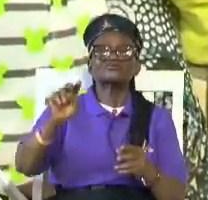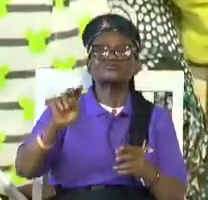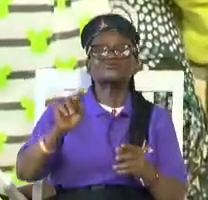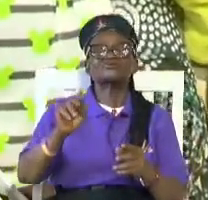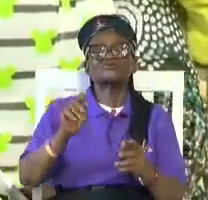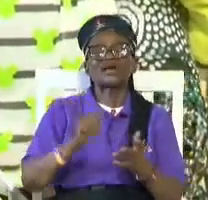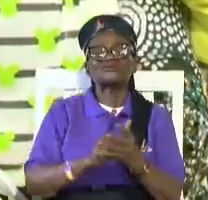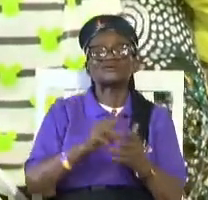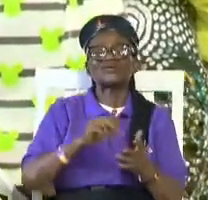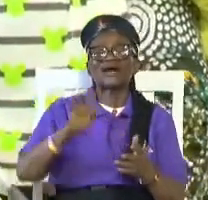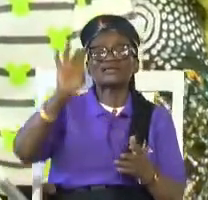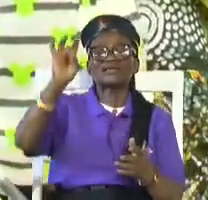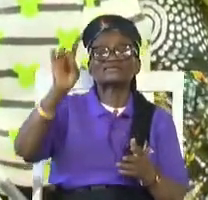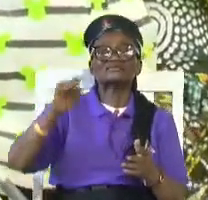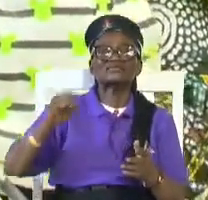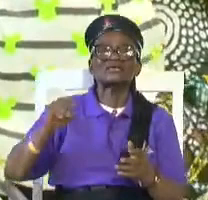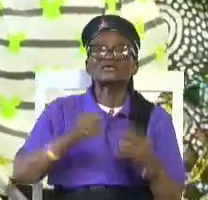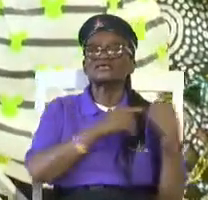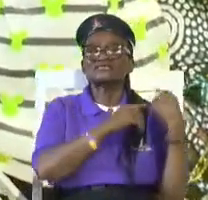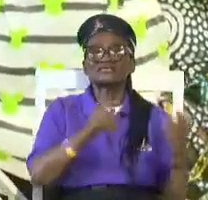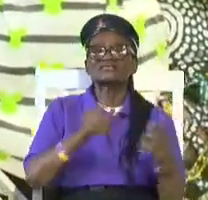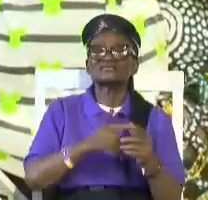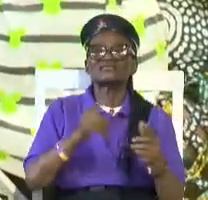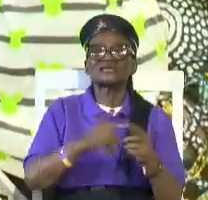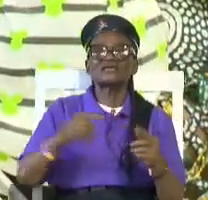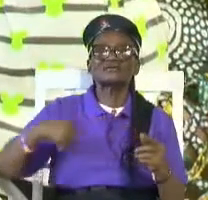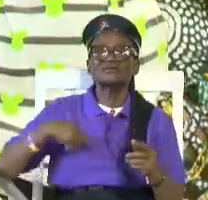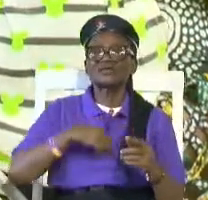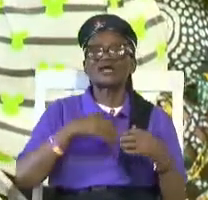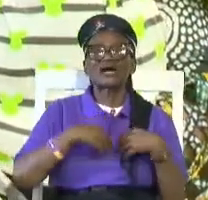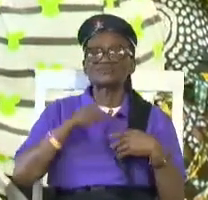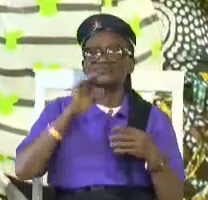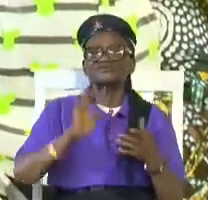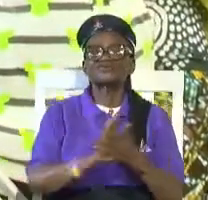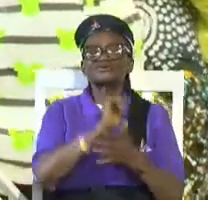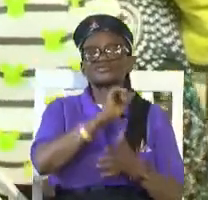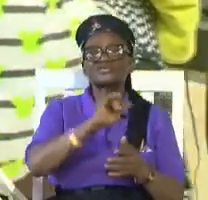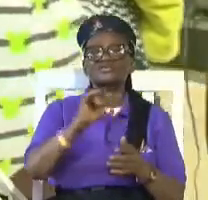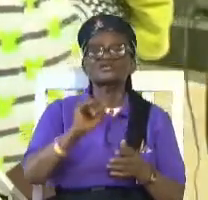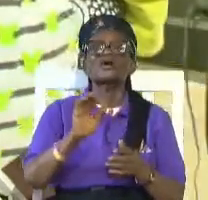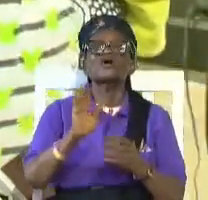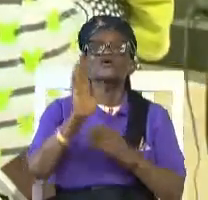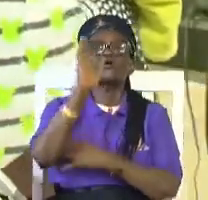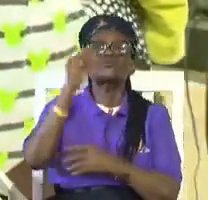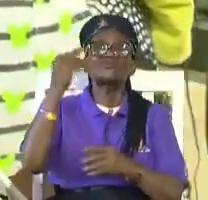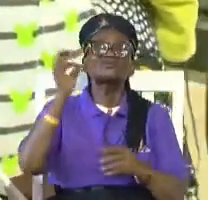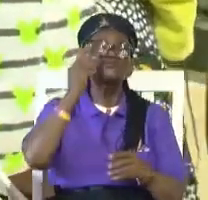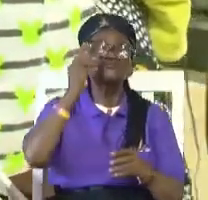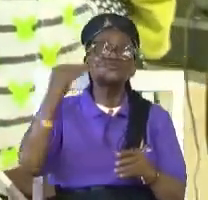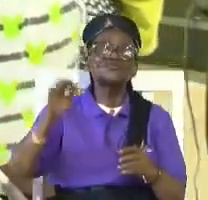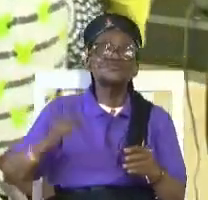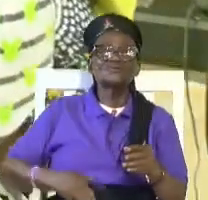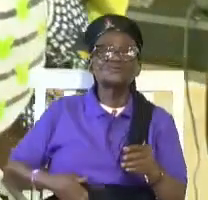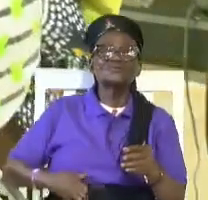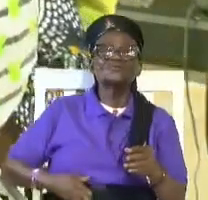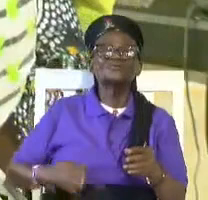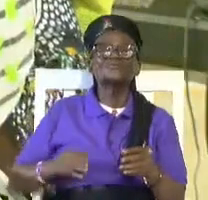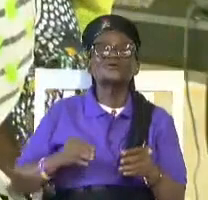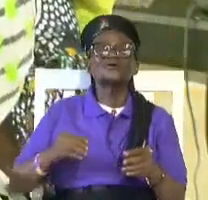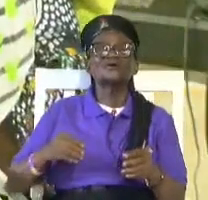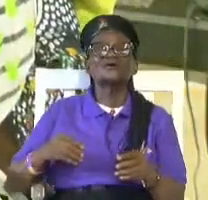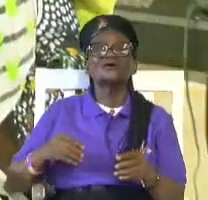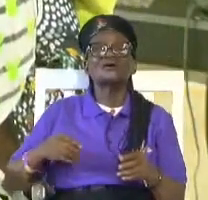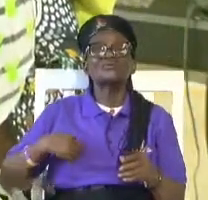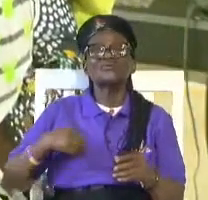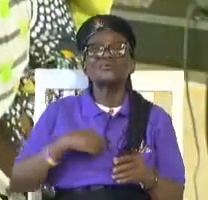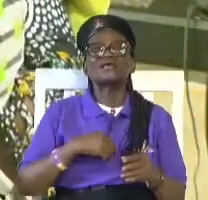we have been trusting God for the fruit of the womb. We did IVF 3 times, but